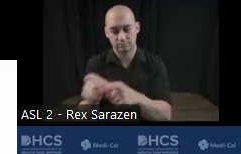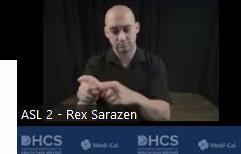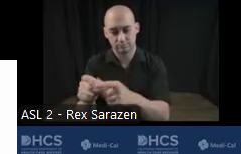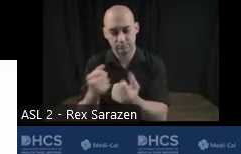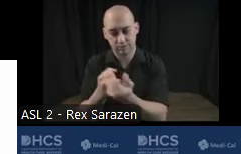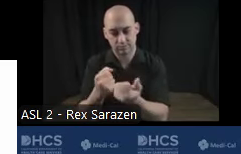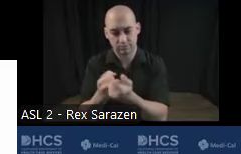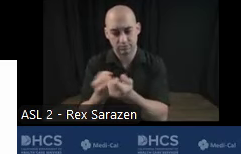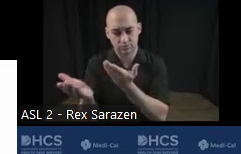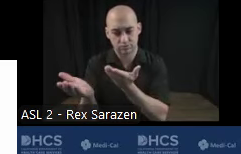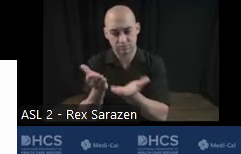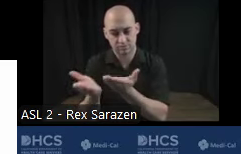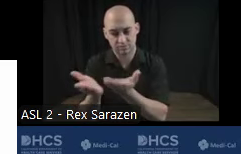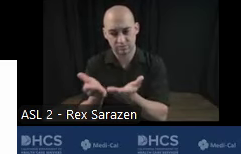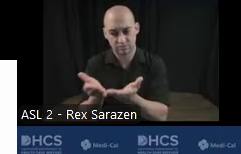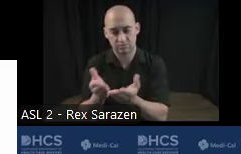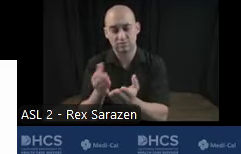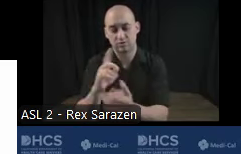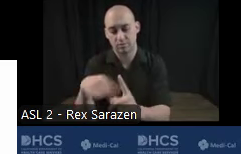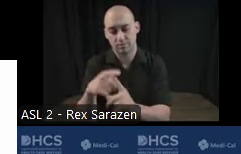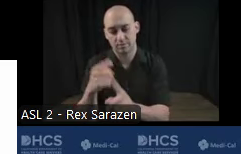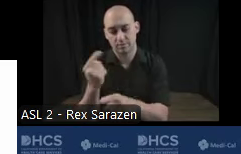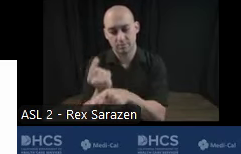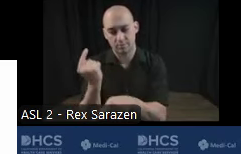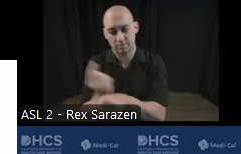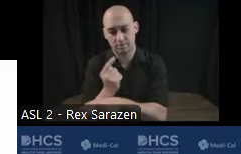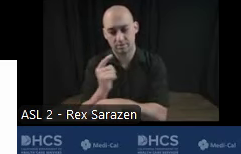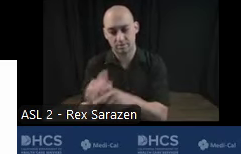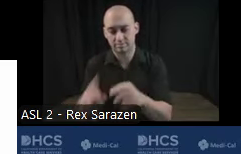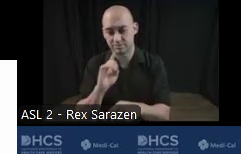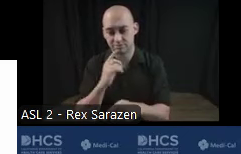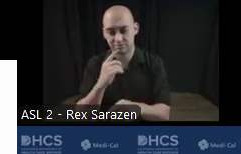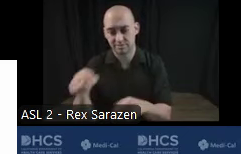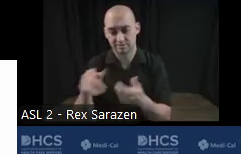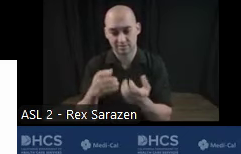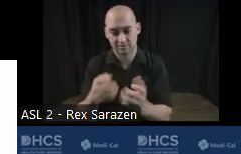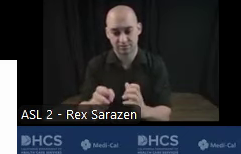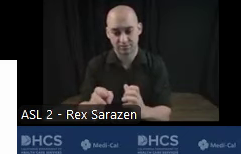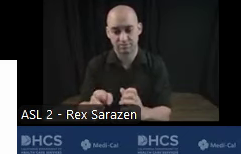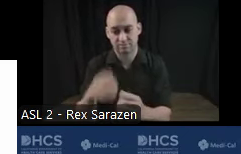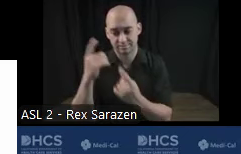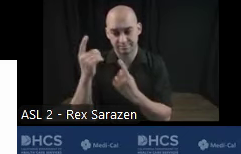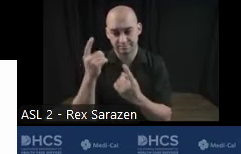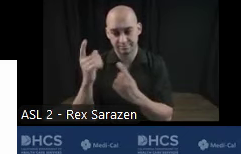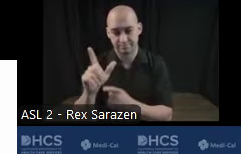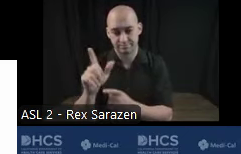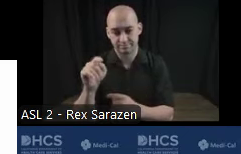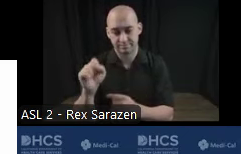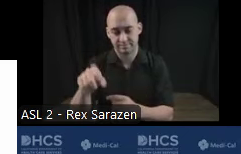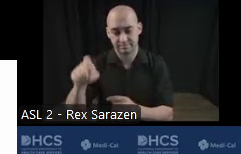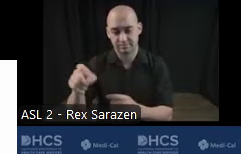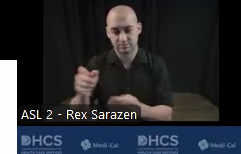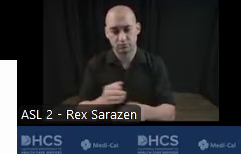through fee-for-service where appropriate. Critically, this effort does consider LTSS needs across the state